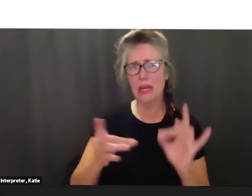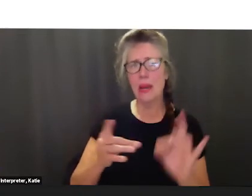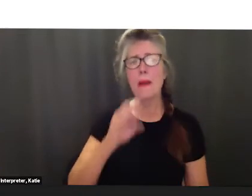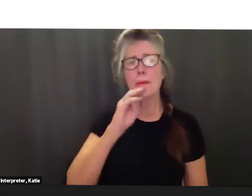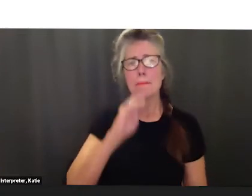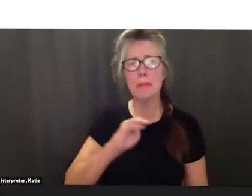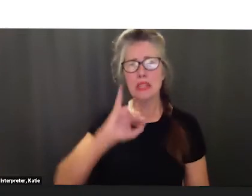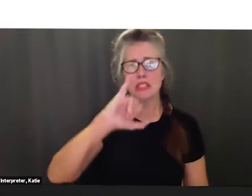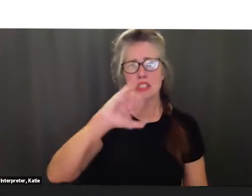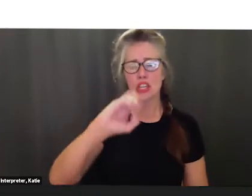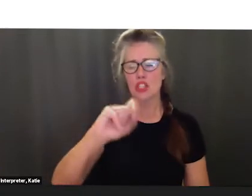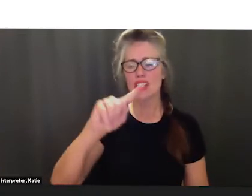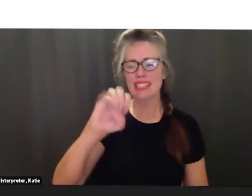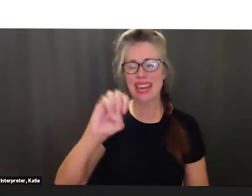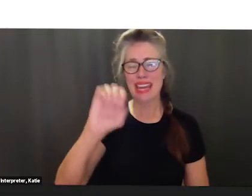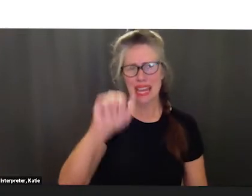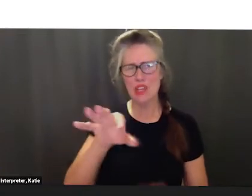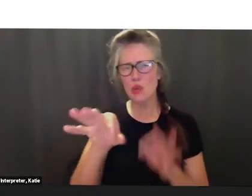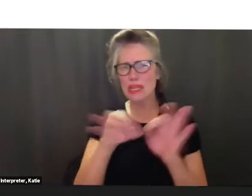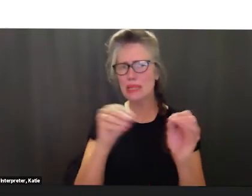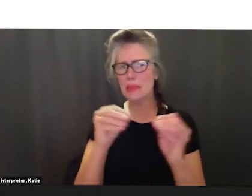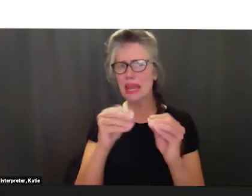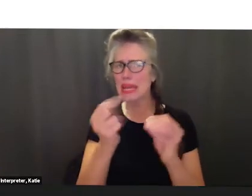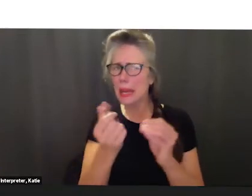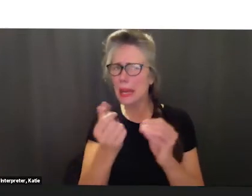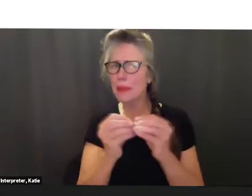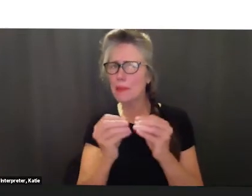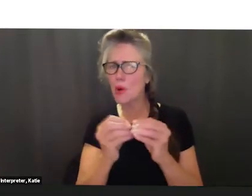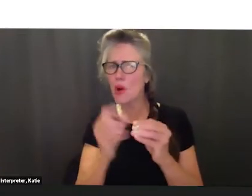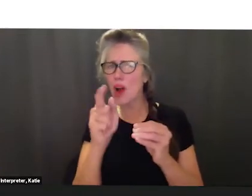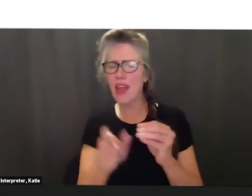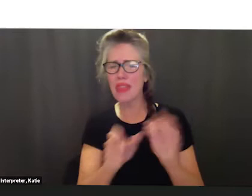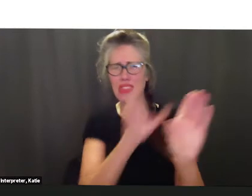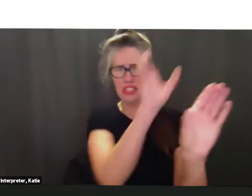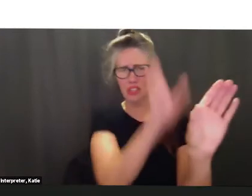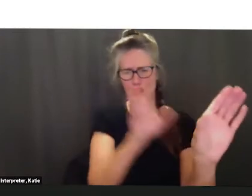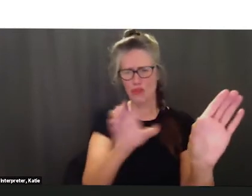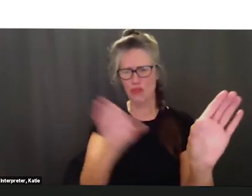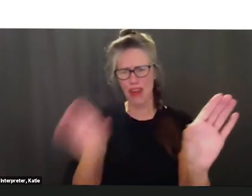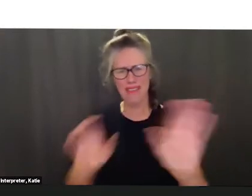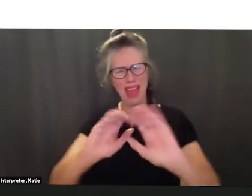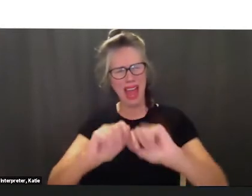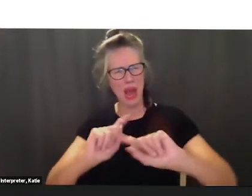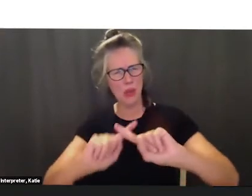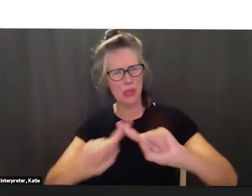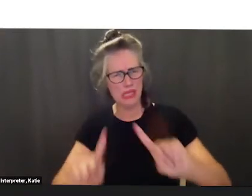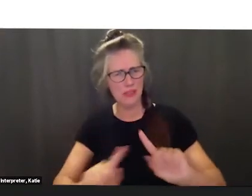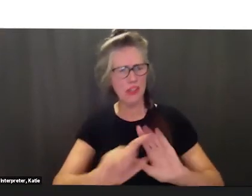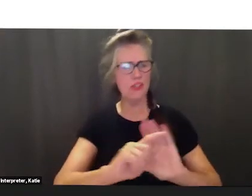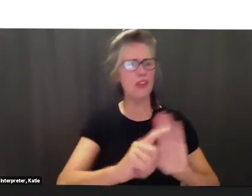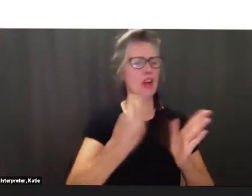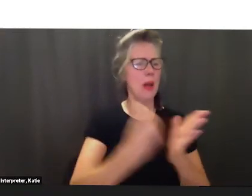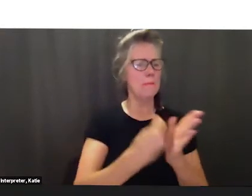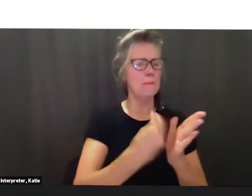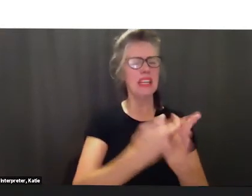this graph? I mean, the difference between being state funded and being community funded is